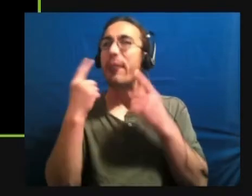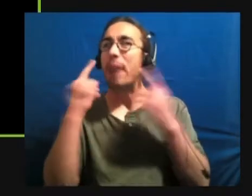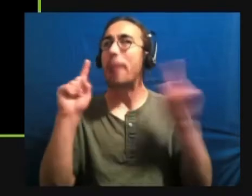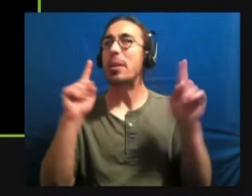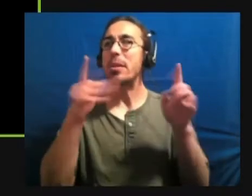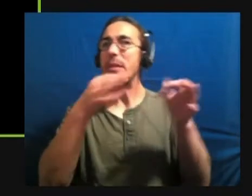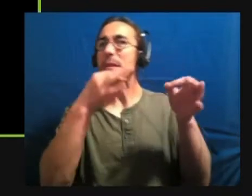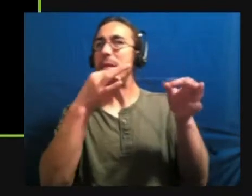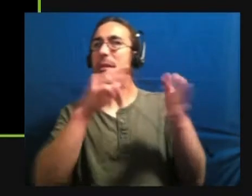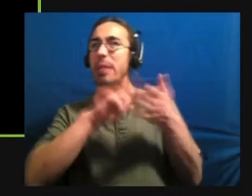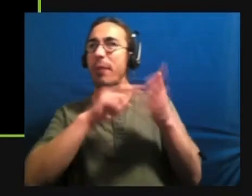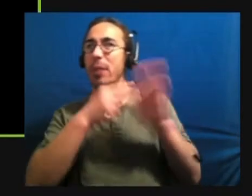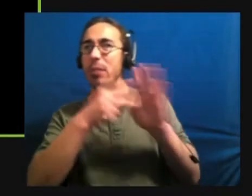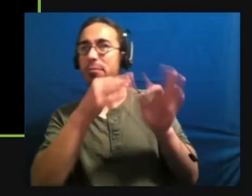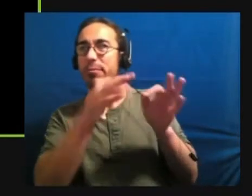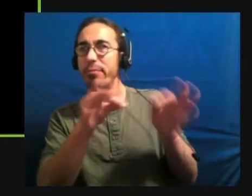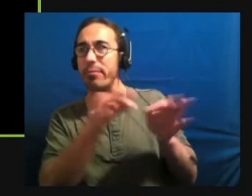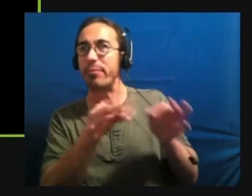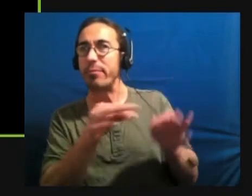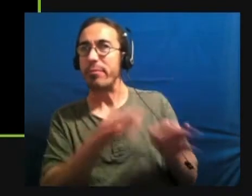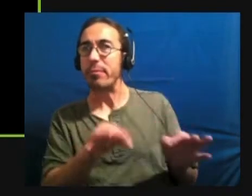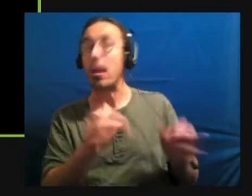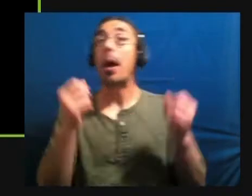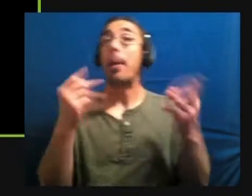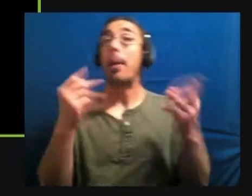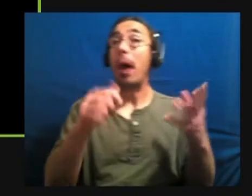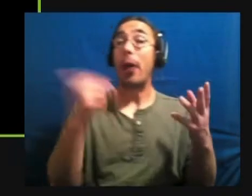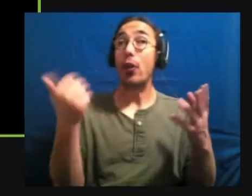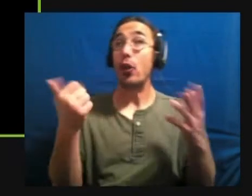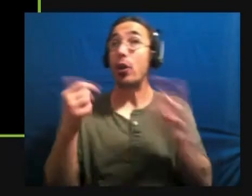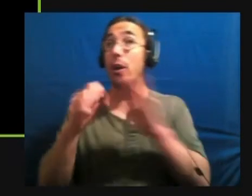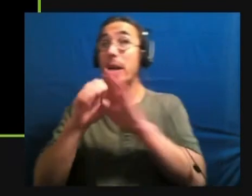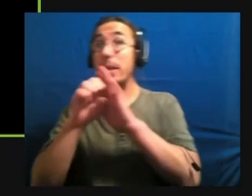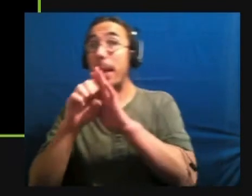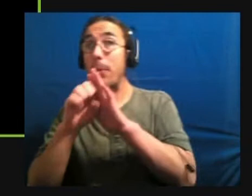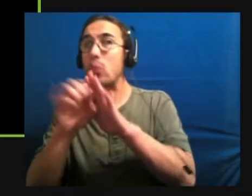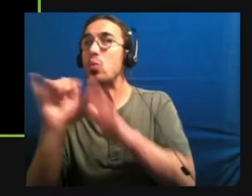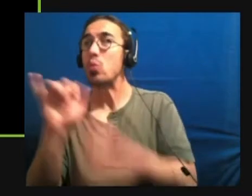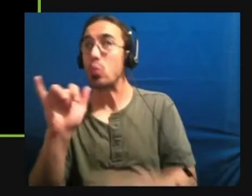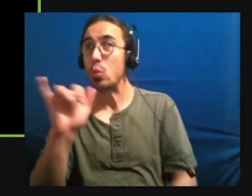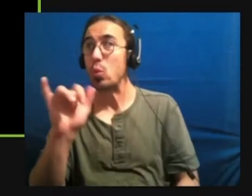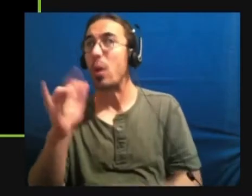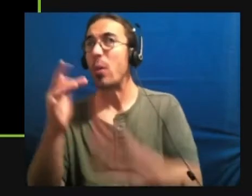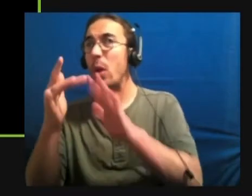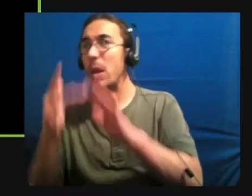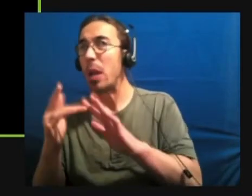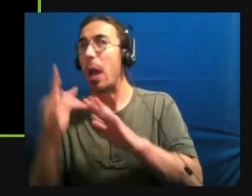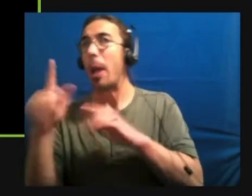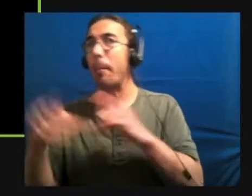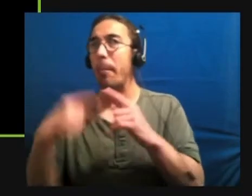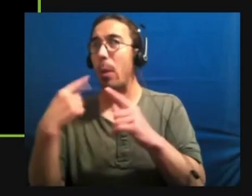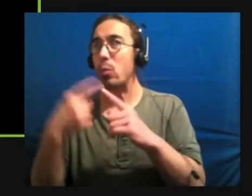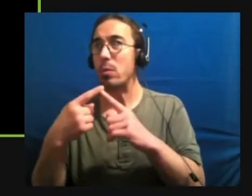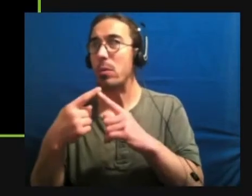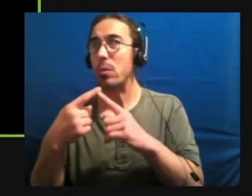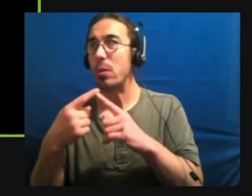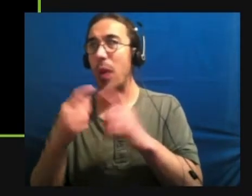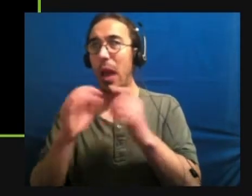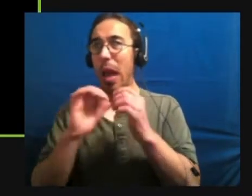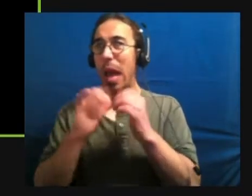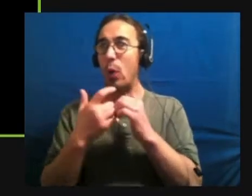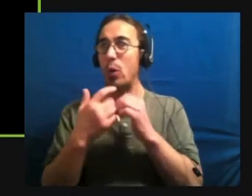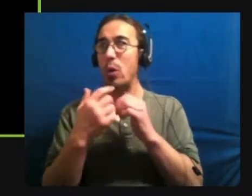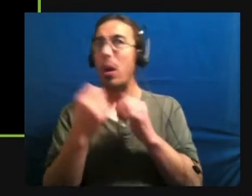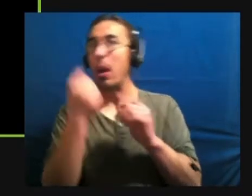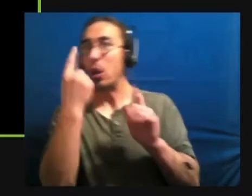a lot of frameworks out there about how to conceive